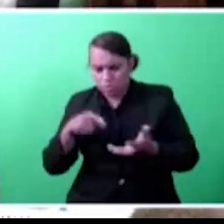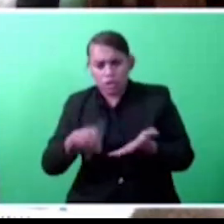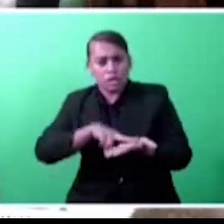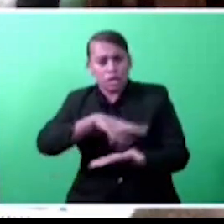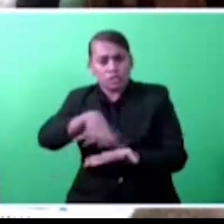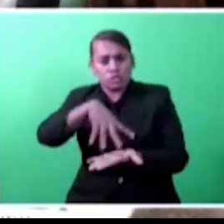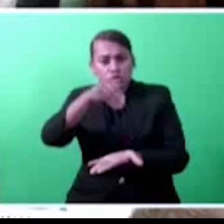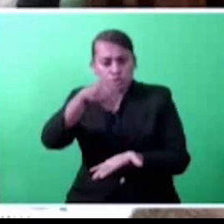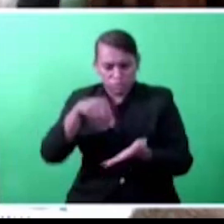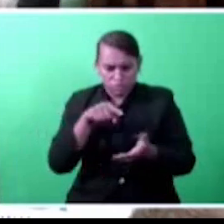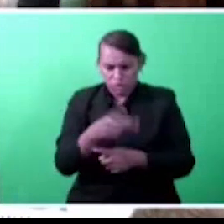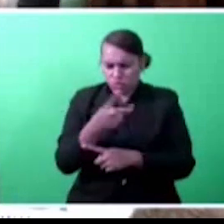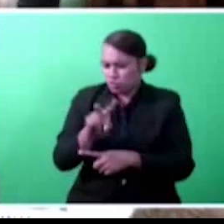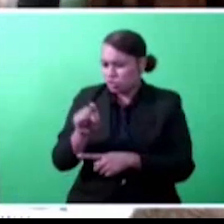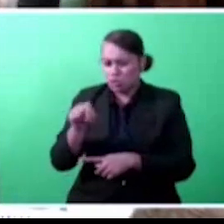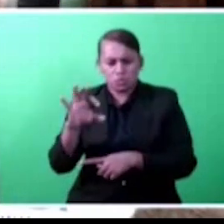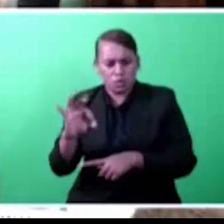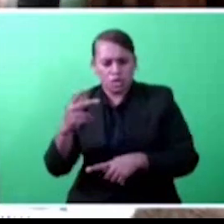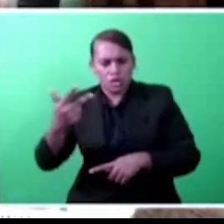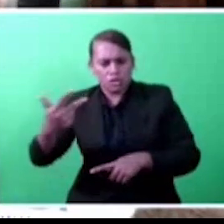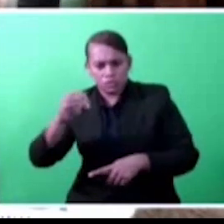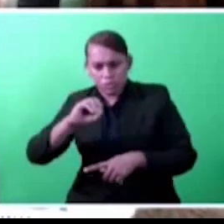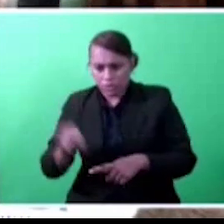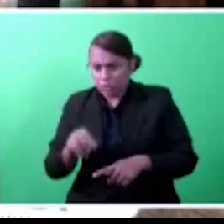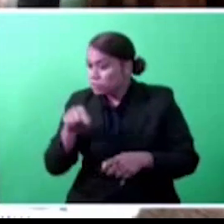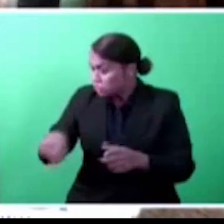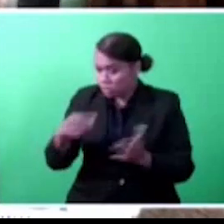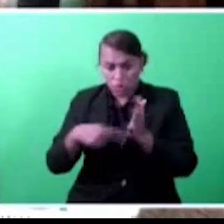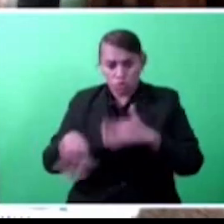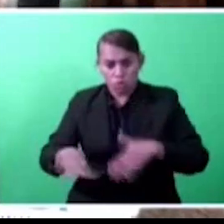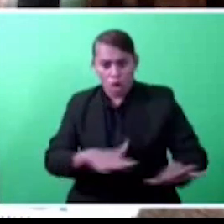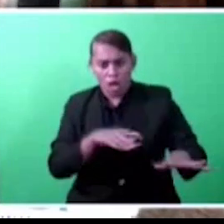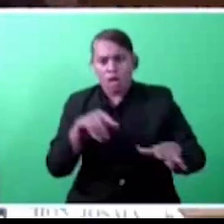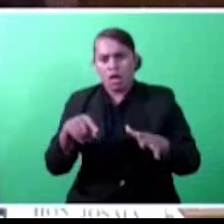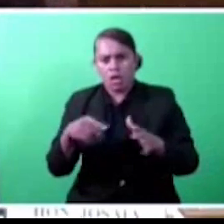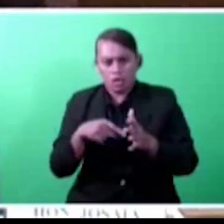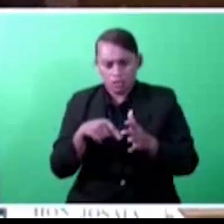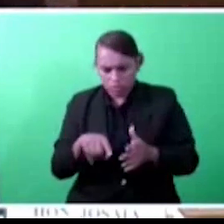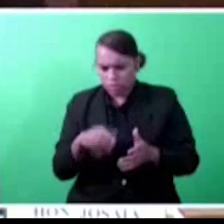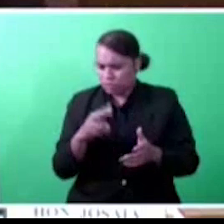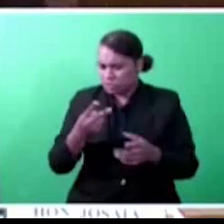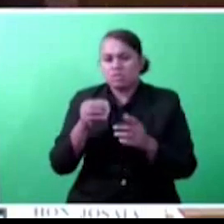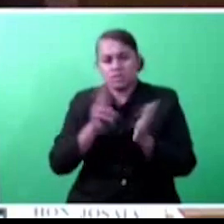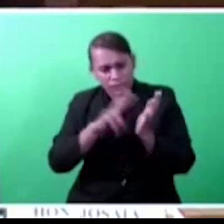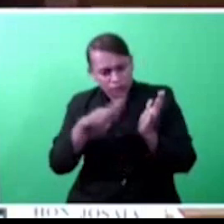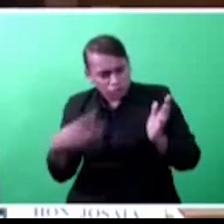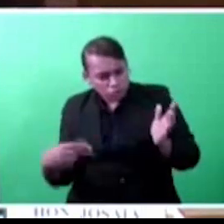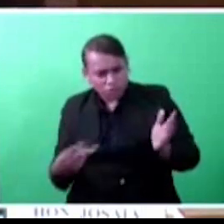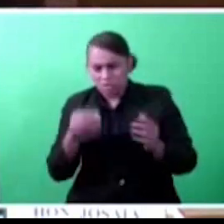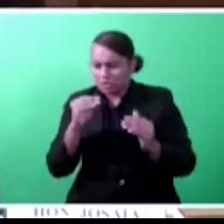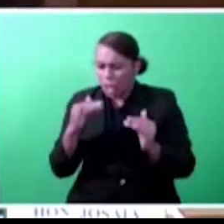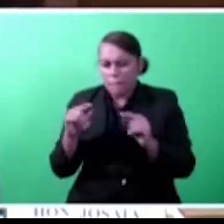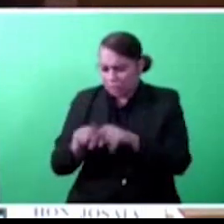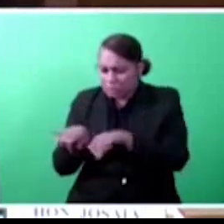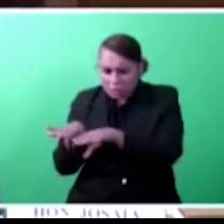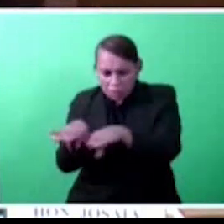22.08. Tonga is 34.23. And Vanuatu is 49.24, and the others are, of course, in the same sort of